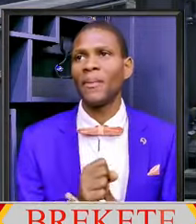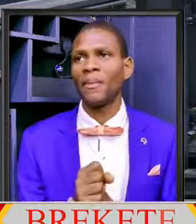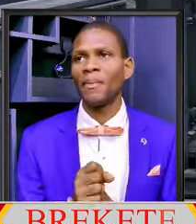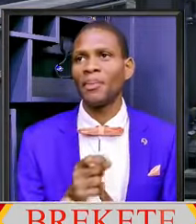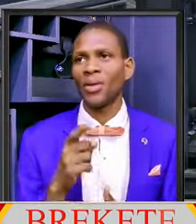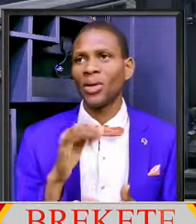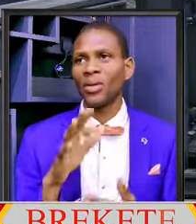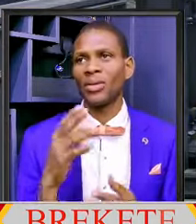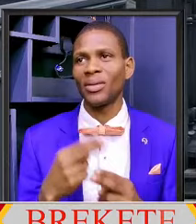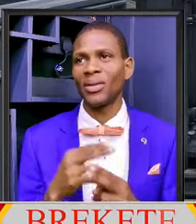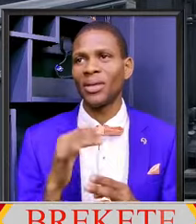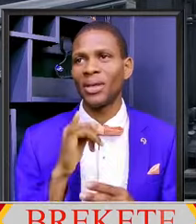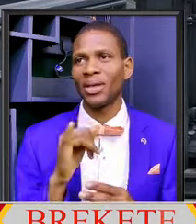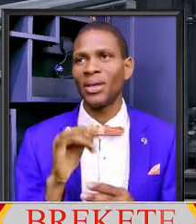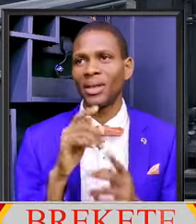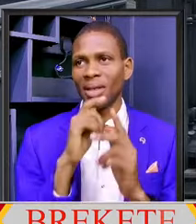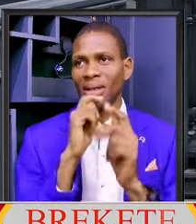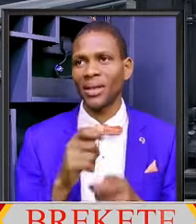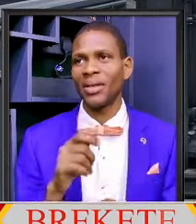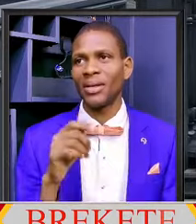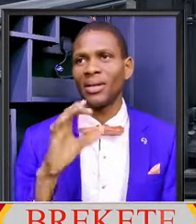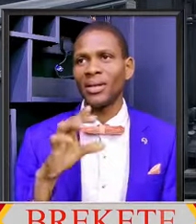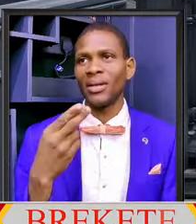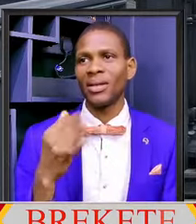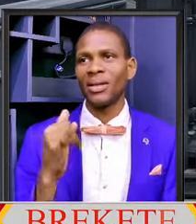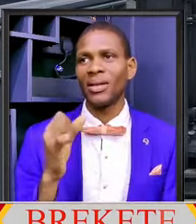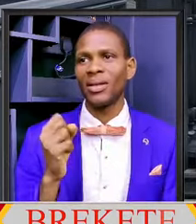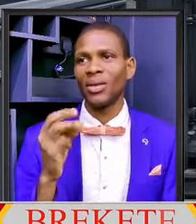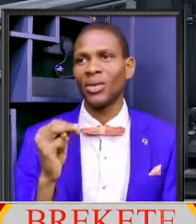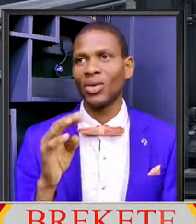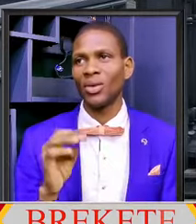What team be your name? My name is Gift Chisomonibo.